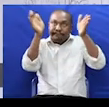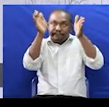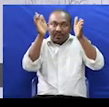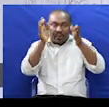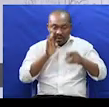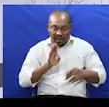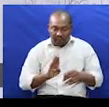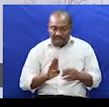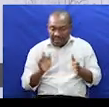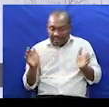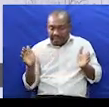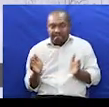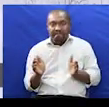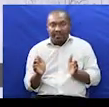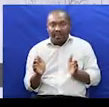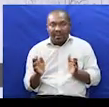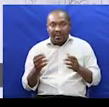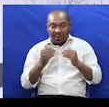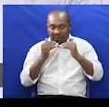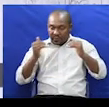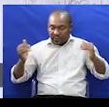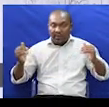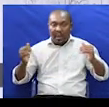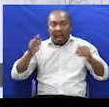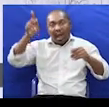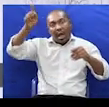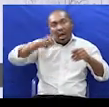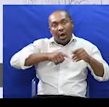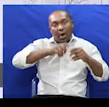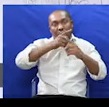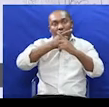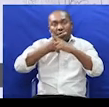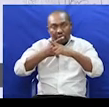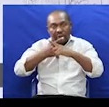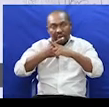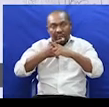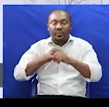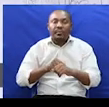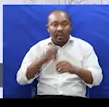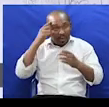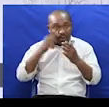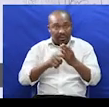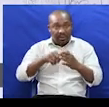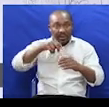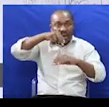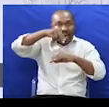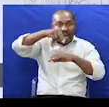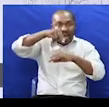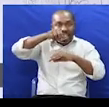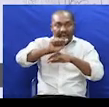in another side. So what are we going to do? Cross multiplication. That is molarity of